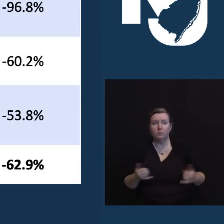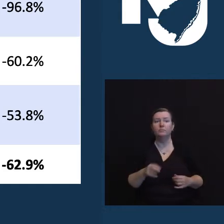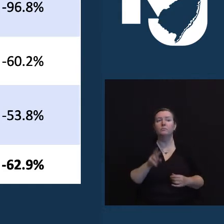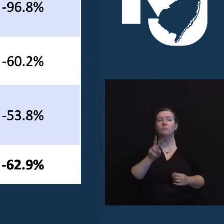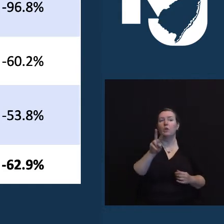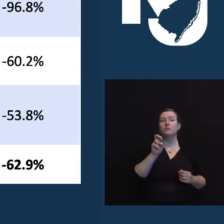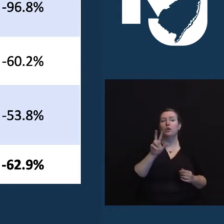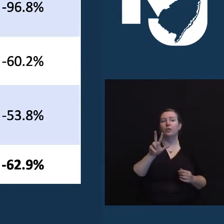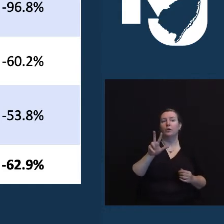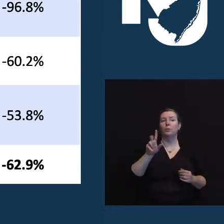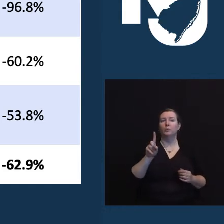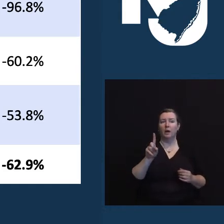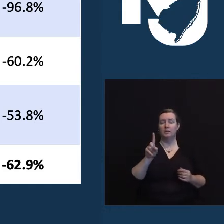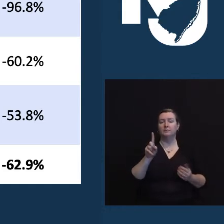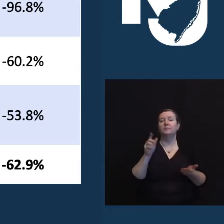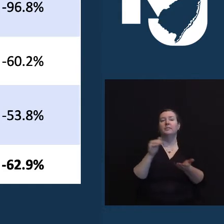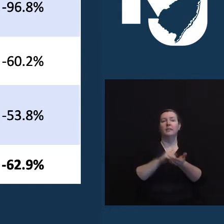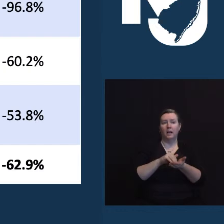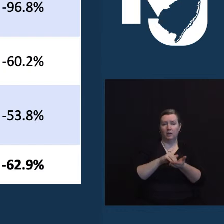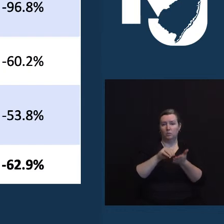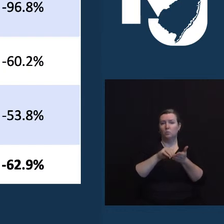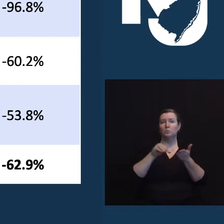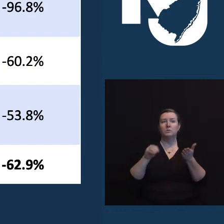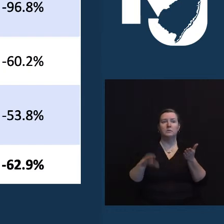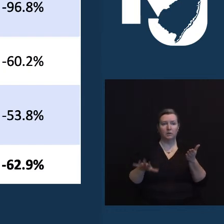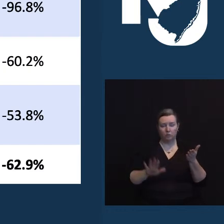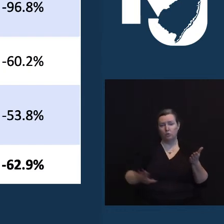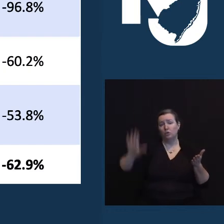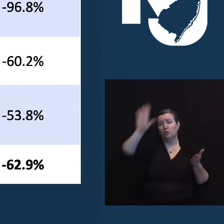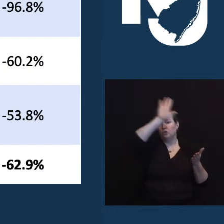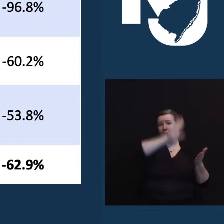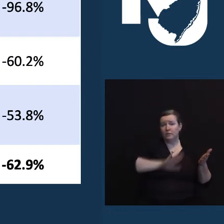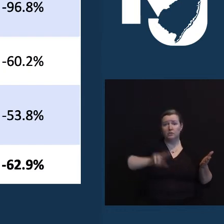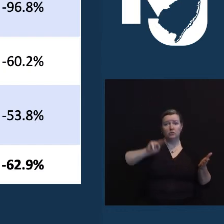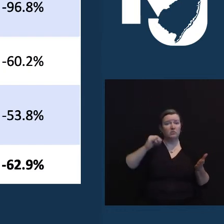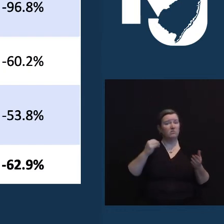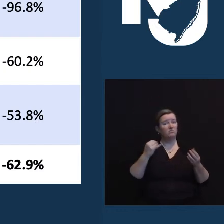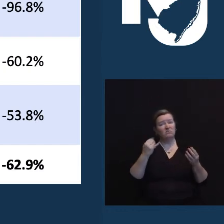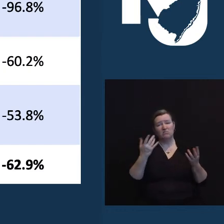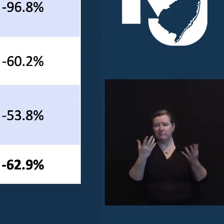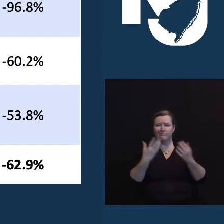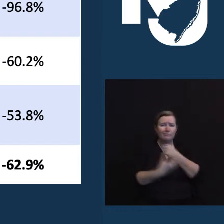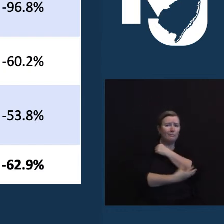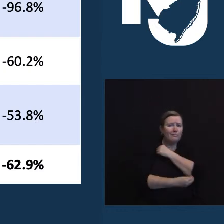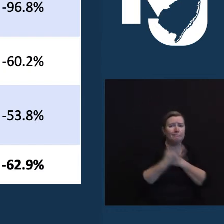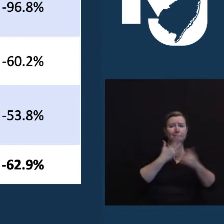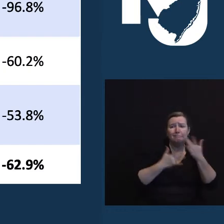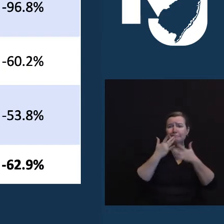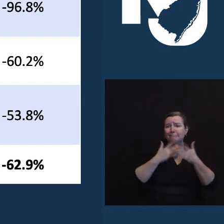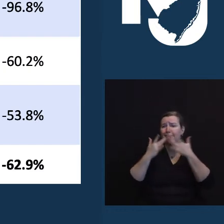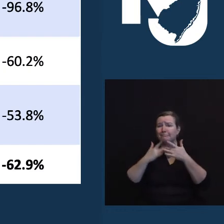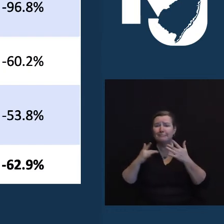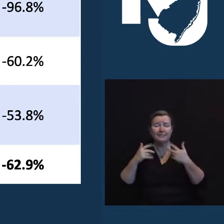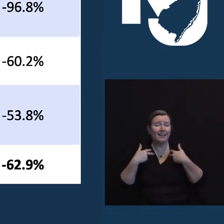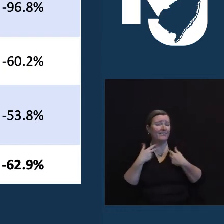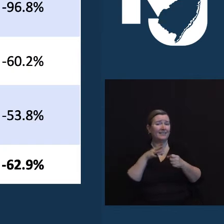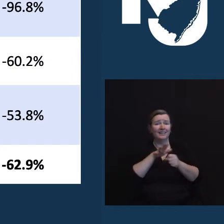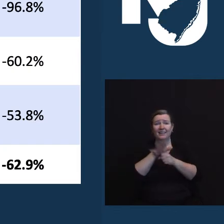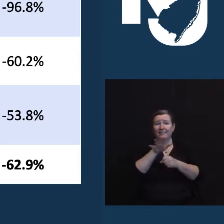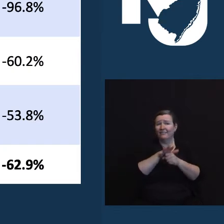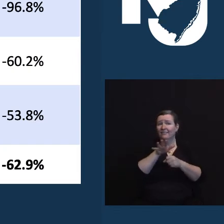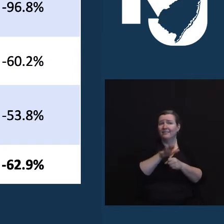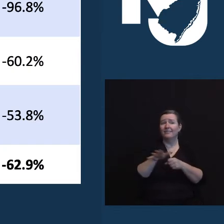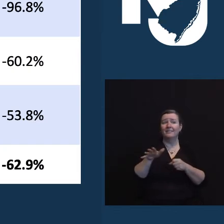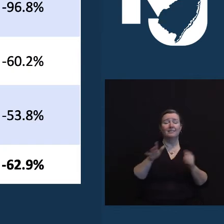students statewide, mostly in underserved areas, lacked either the proper hardware or the internet connectivity,